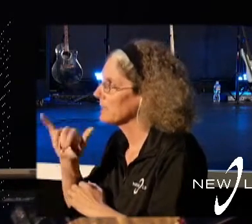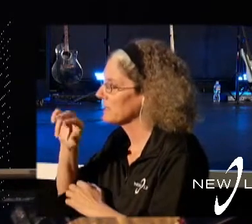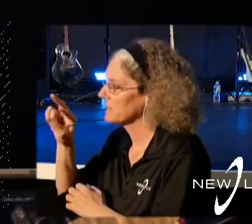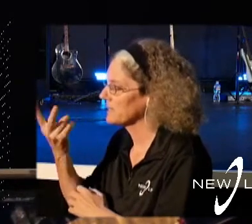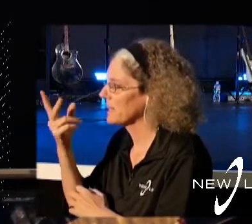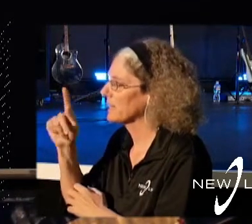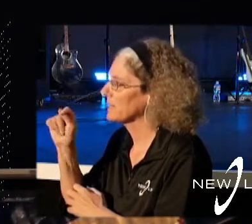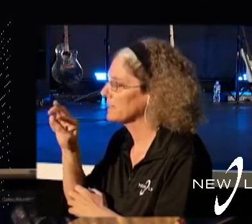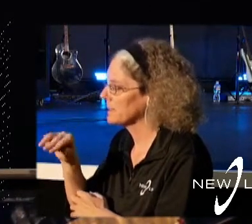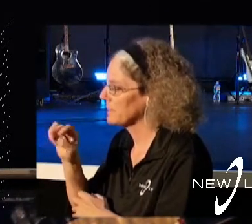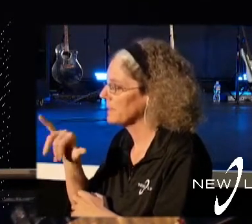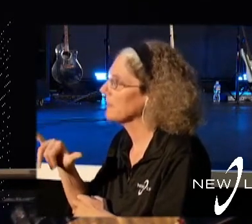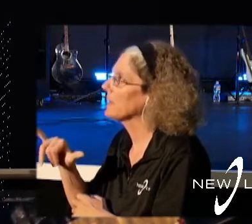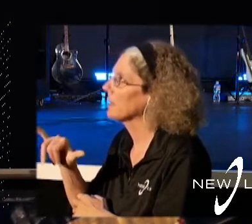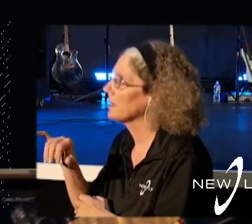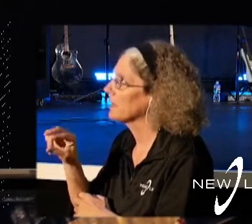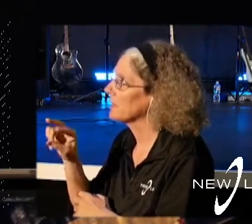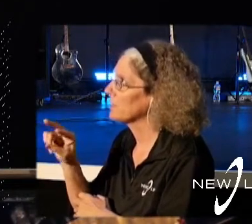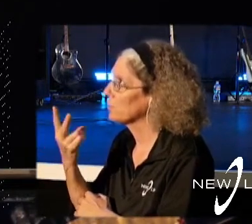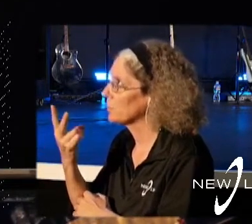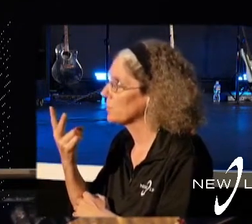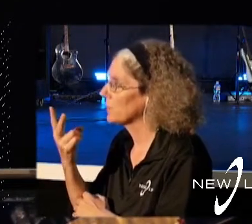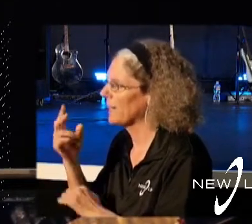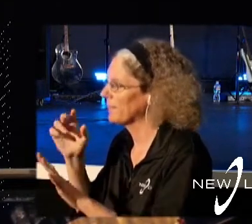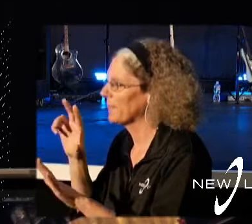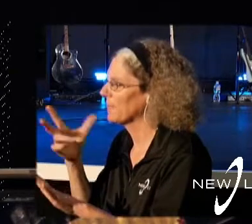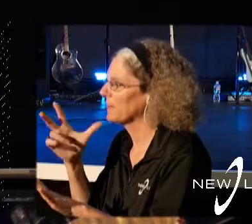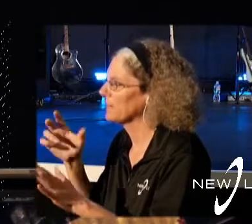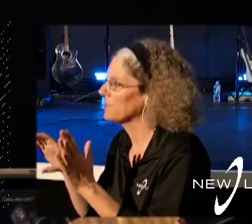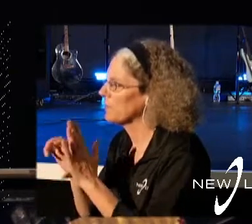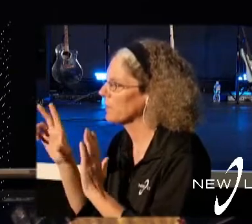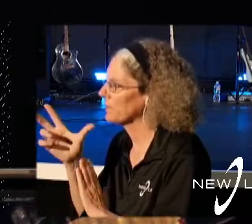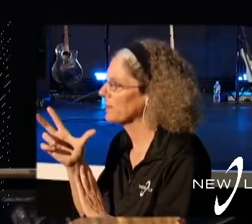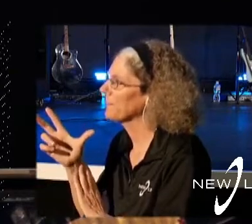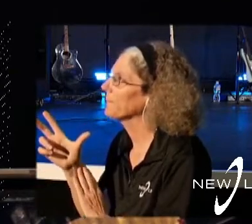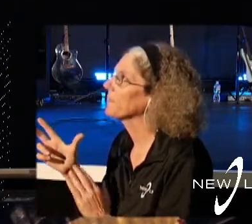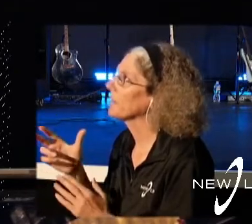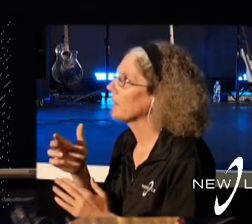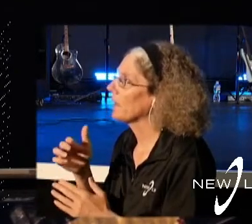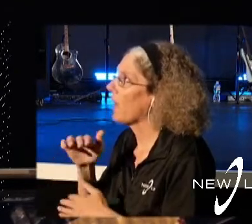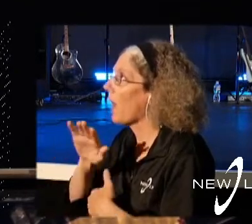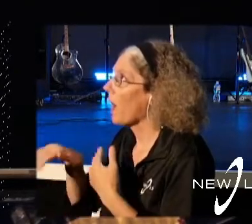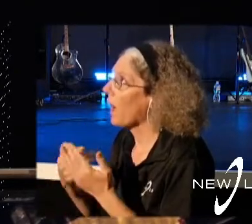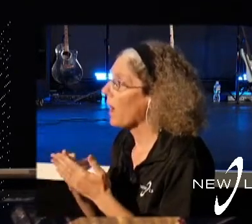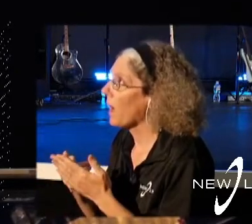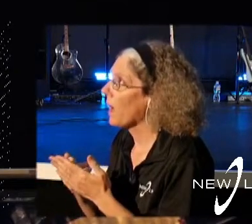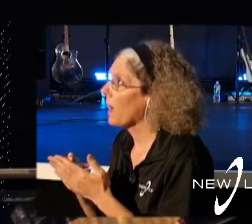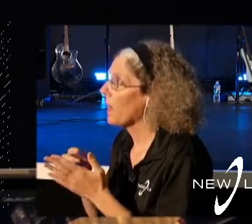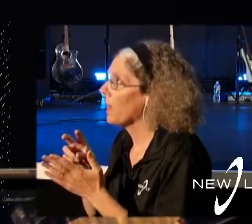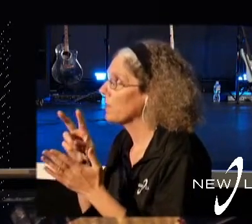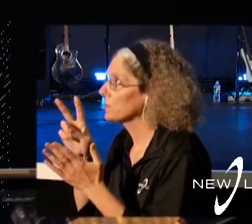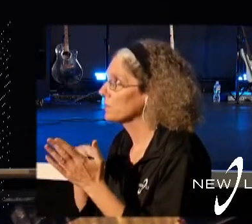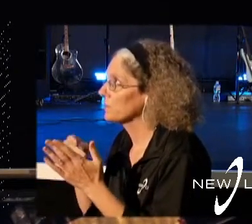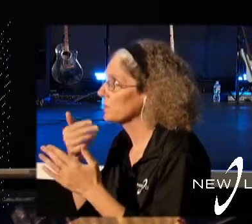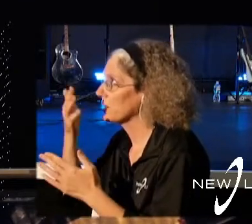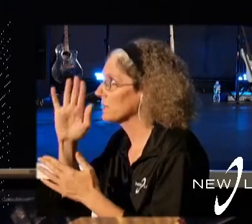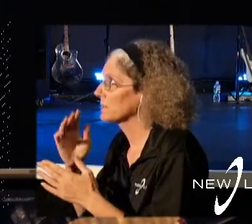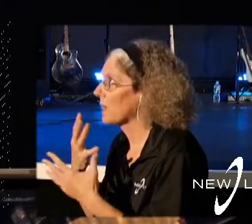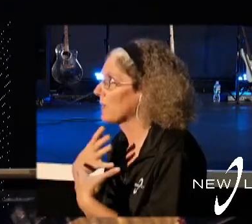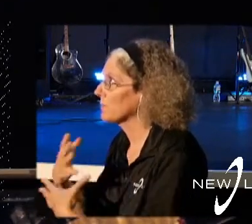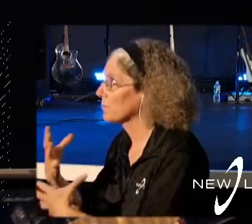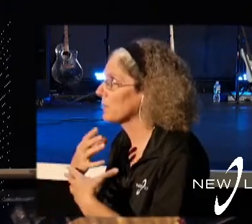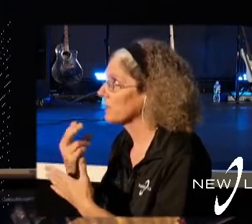is God-breathed and is useful. Are we using it? For teaching, rebuking, correcting, and training